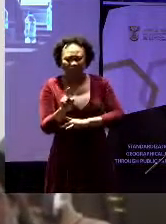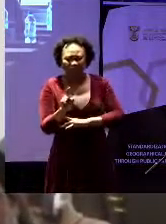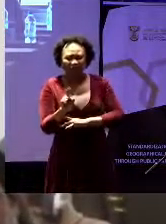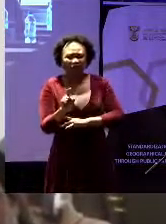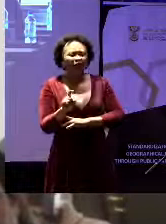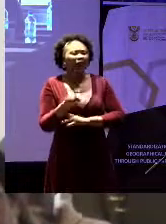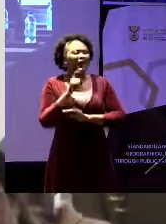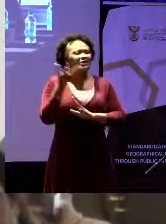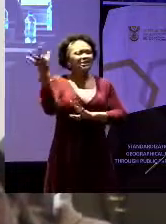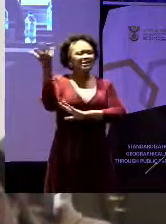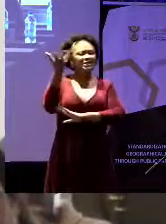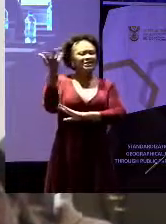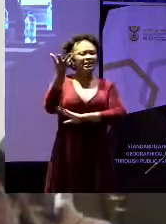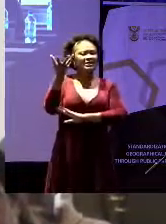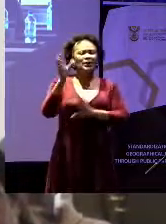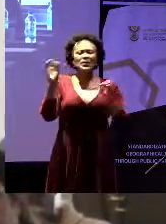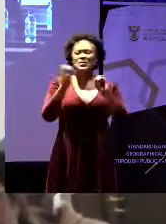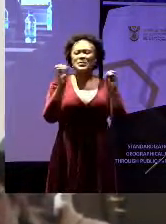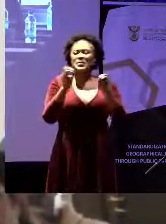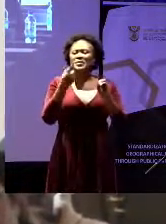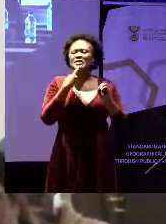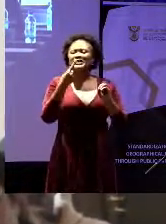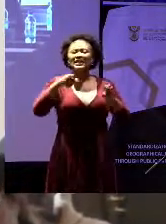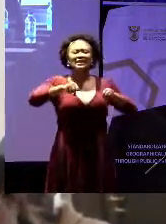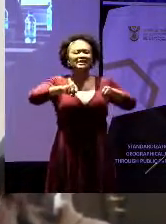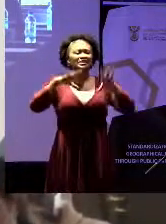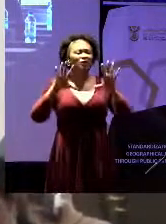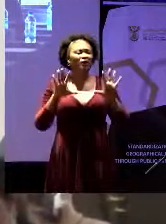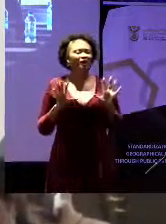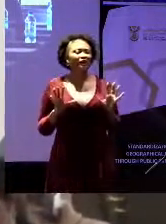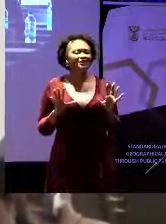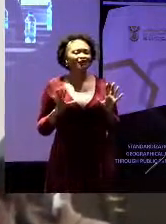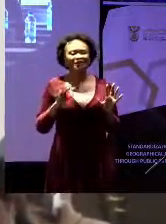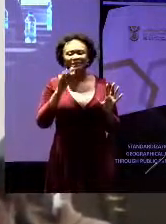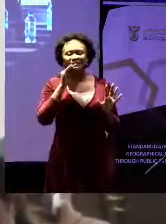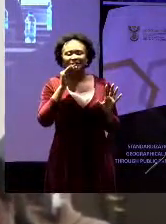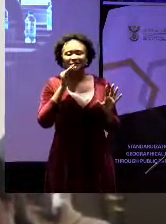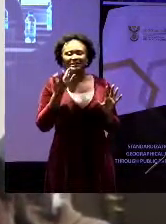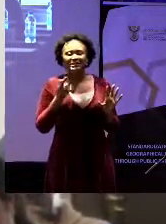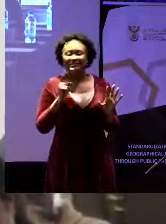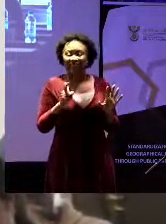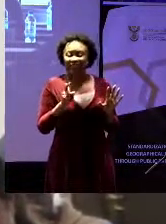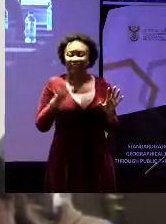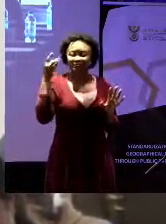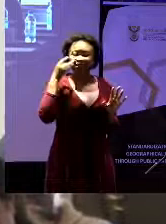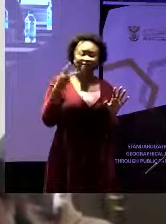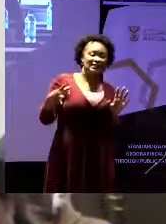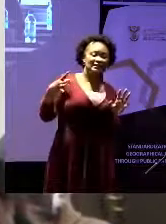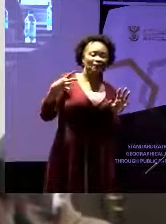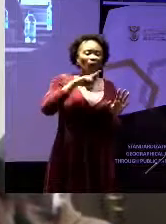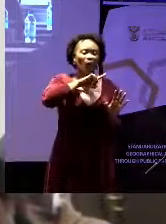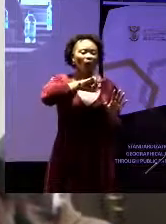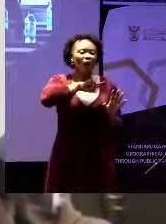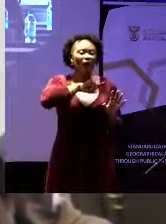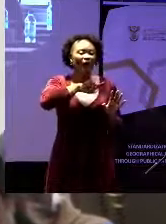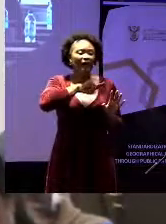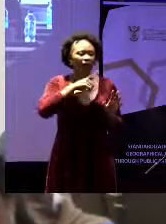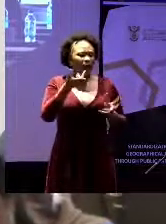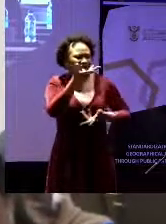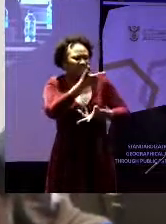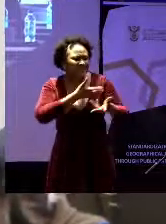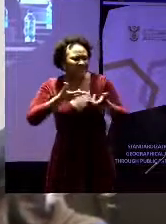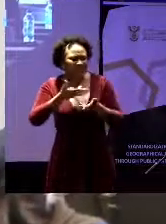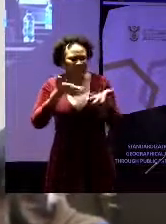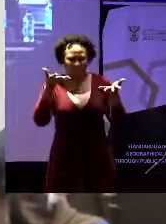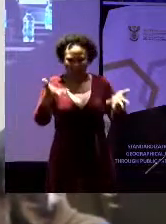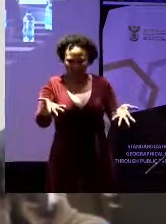never used by any of the departments present here. And it is offensive, to say the least, that a discussion of this